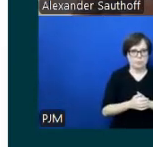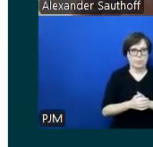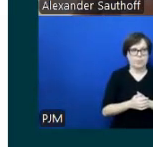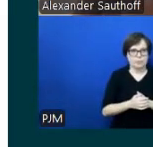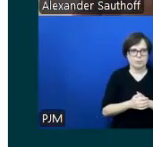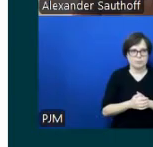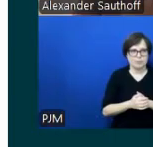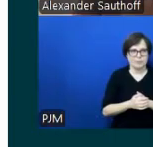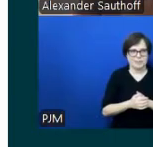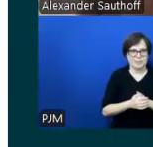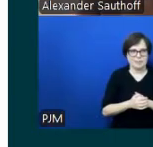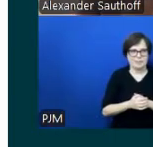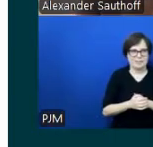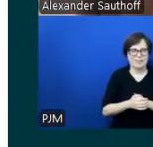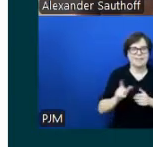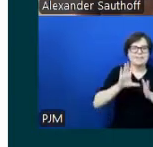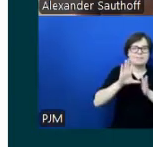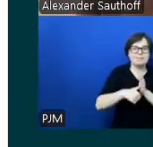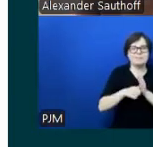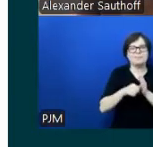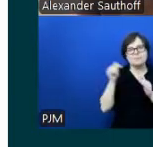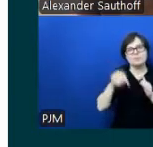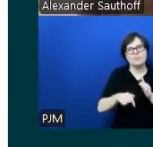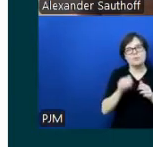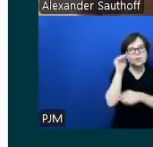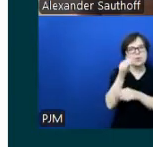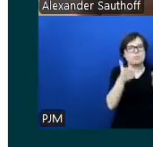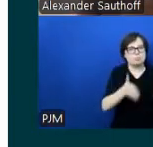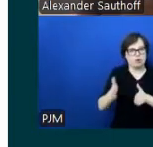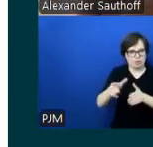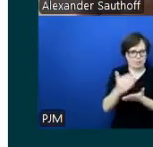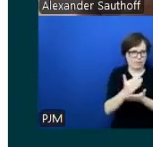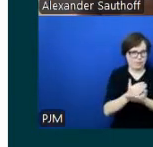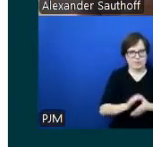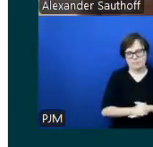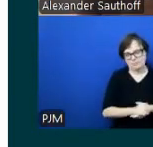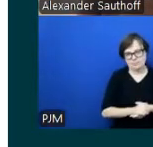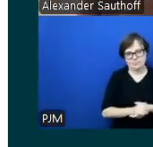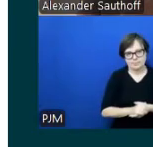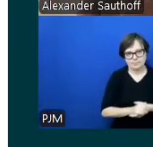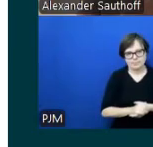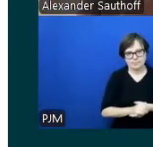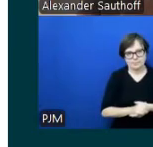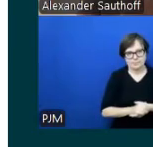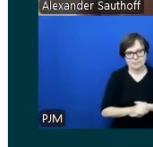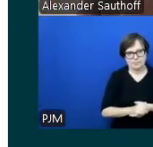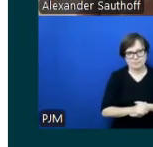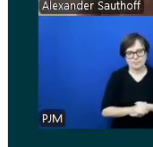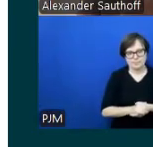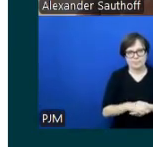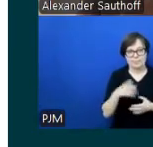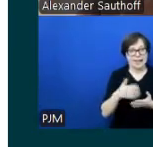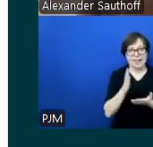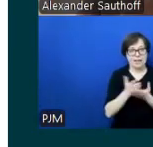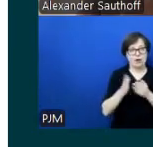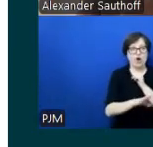tree lists of trees that they would usually plant by not just planting indigenous trees, but also